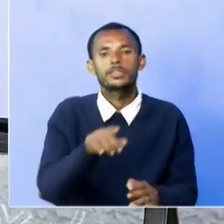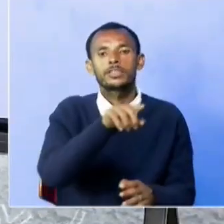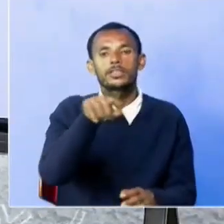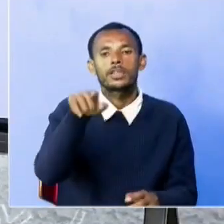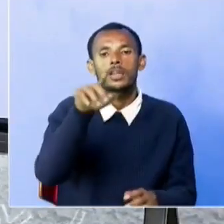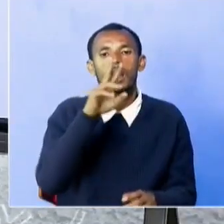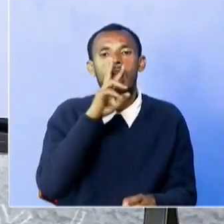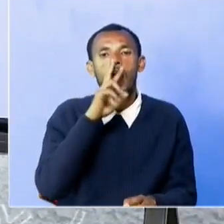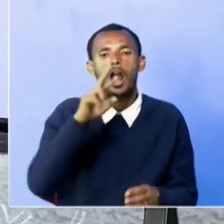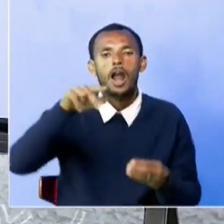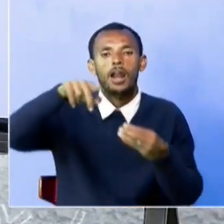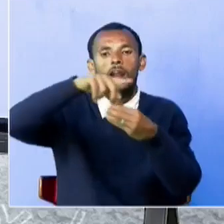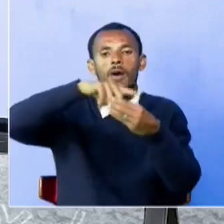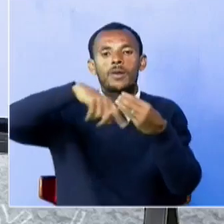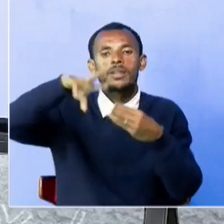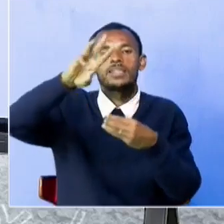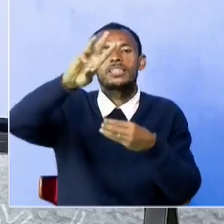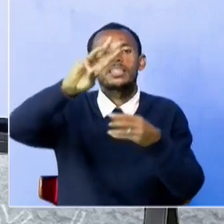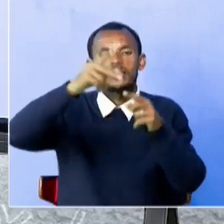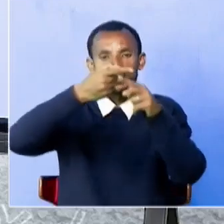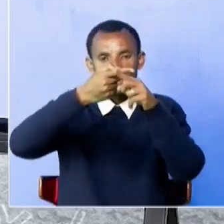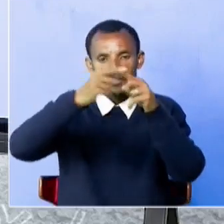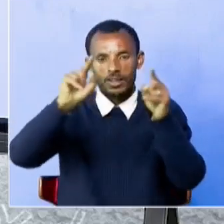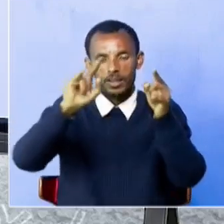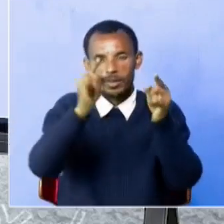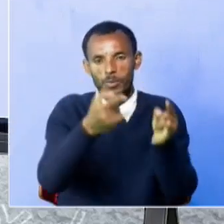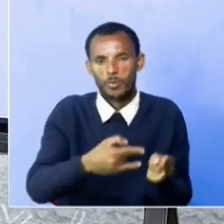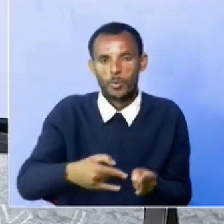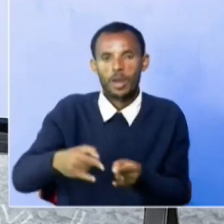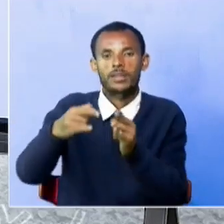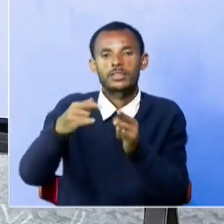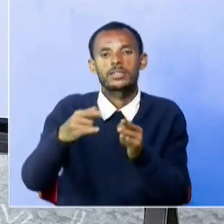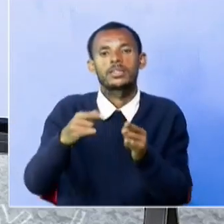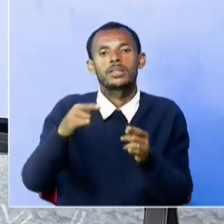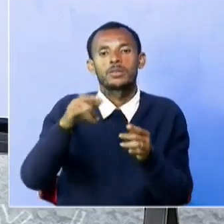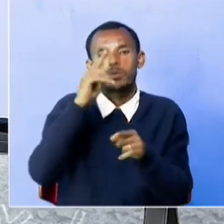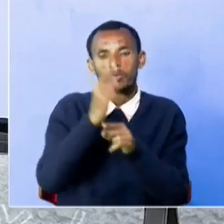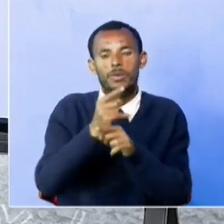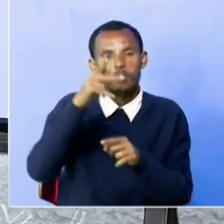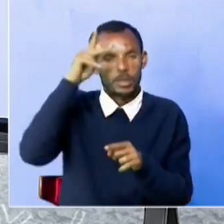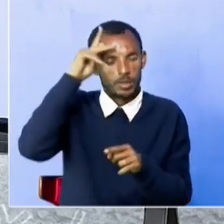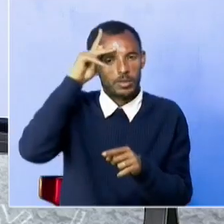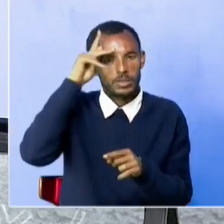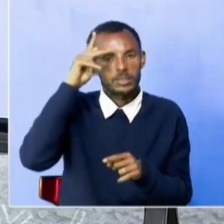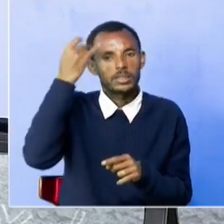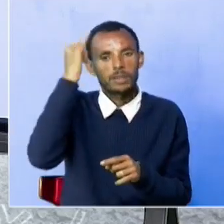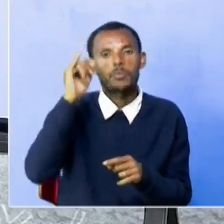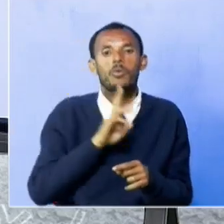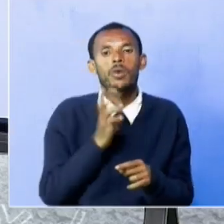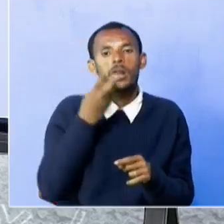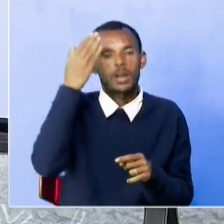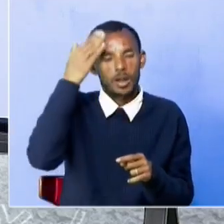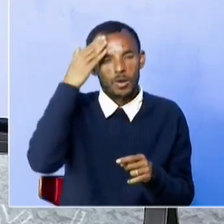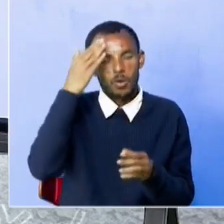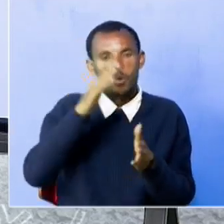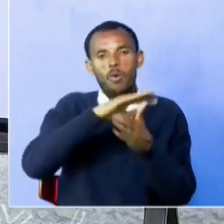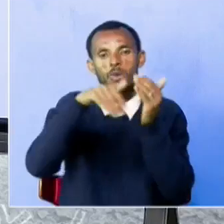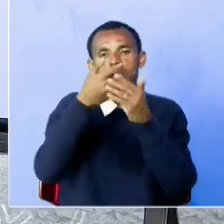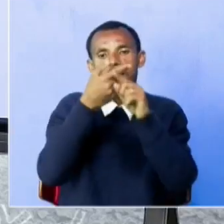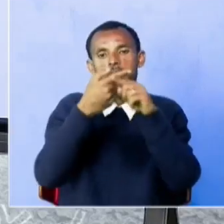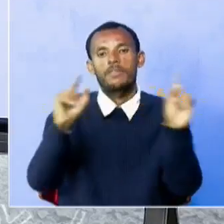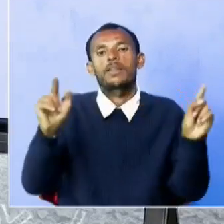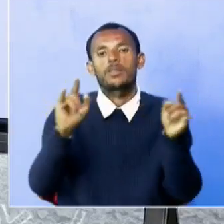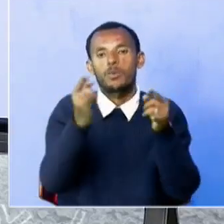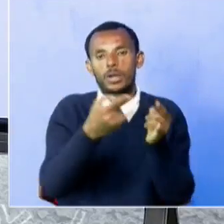are around 6 different ways of proving Pythagoras theorem, but we will not see all the different ways